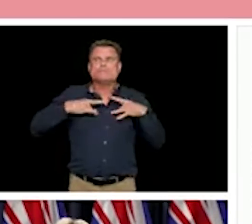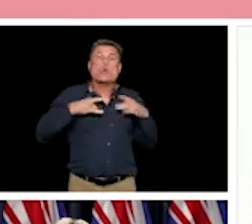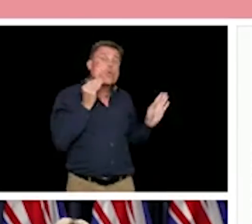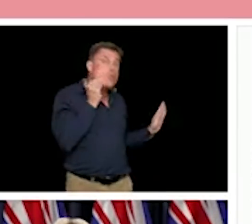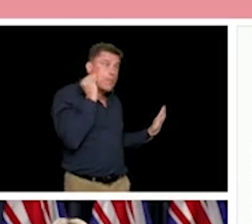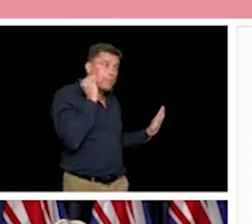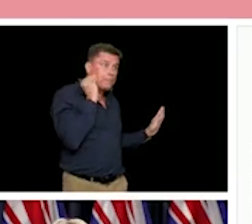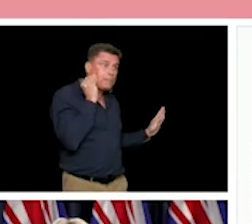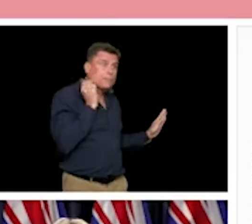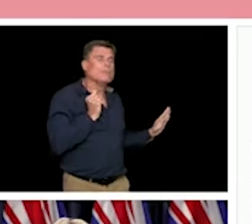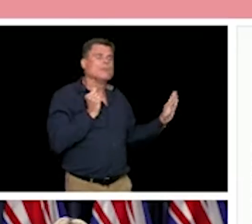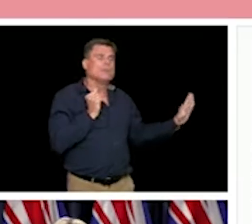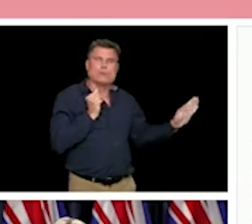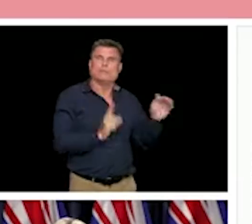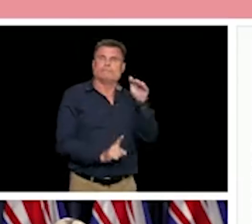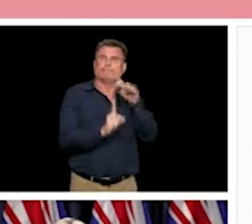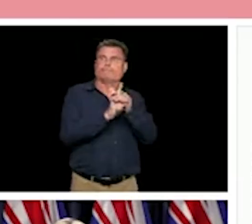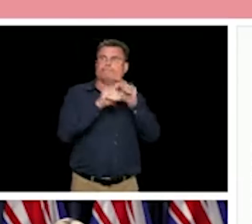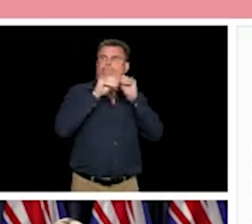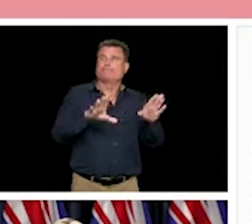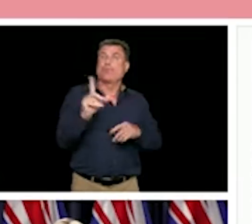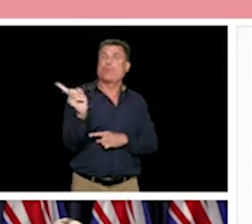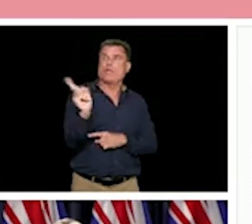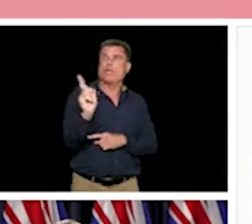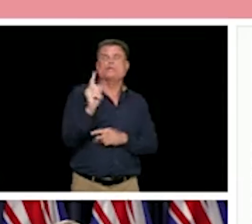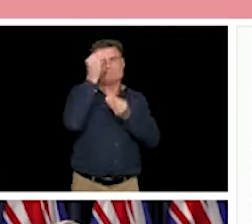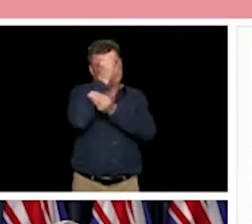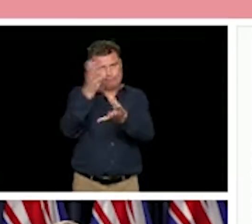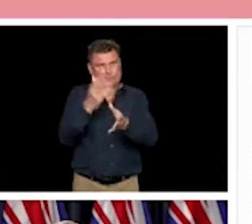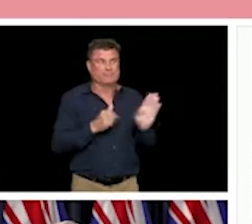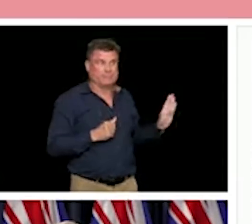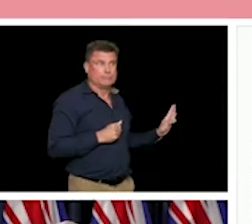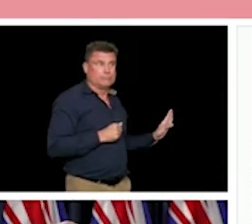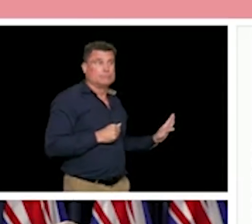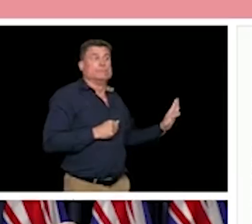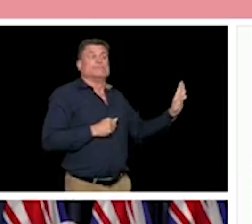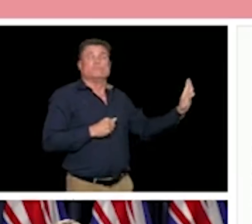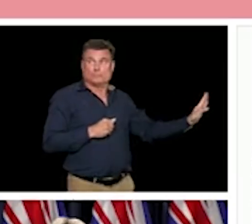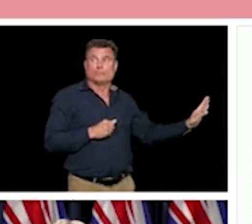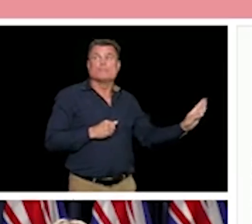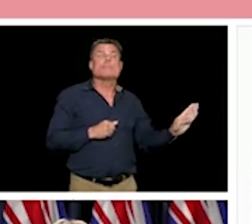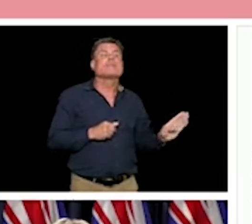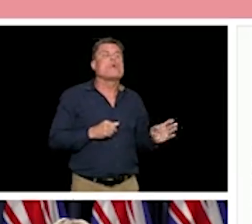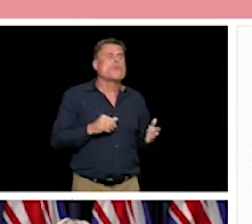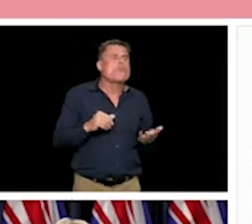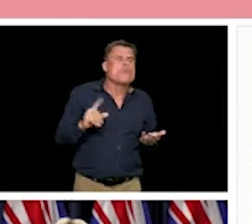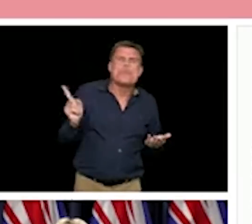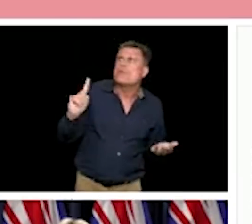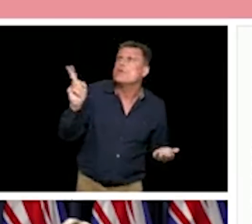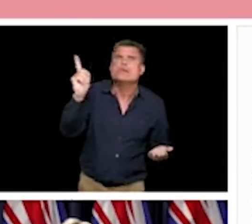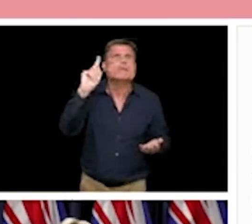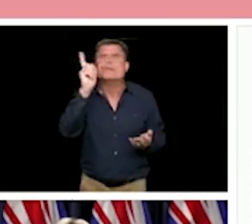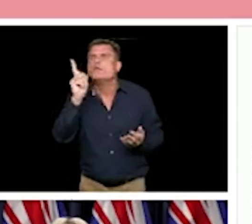and the exposure sites where younger people are getting exposed and infected. And what we call those our other known